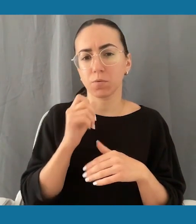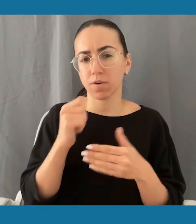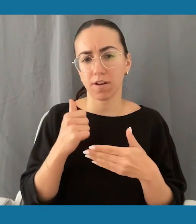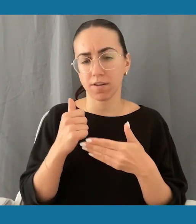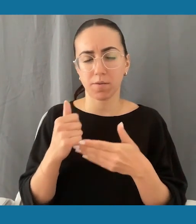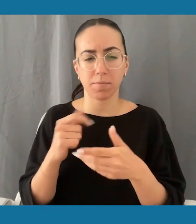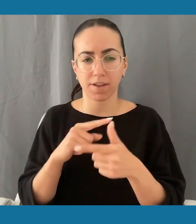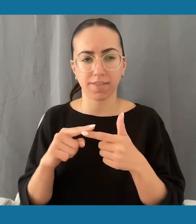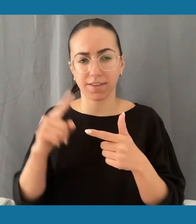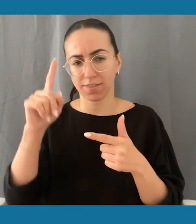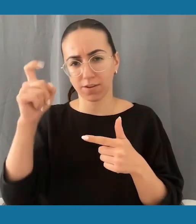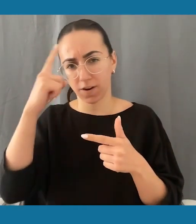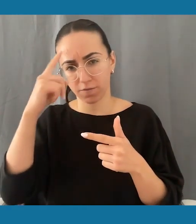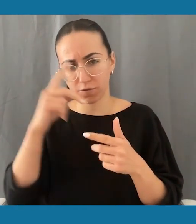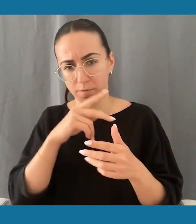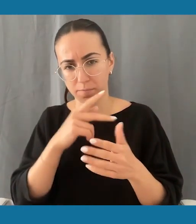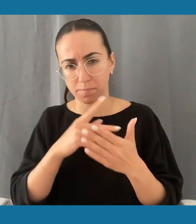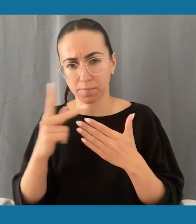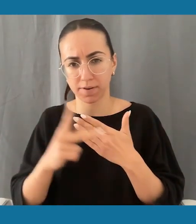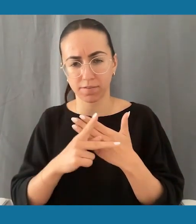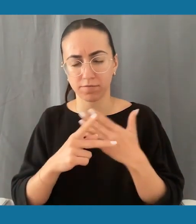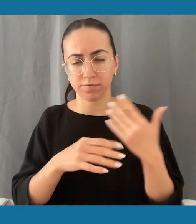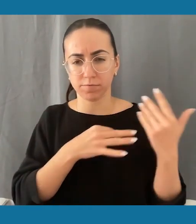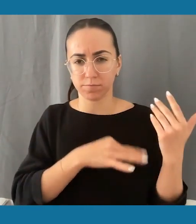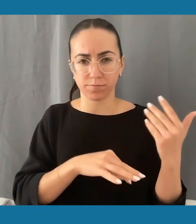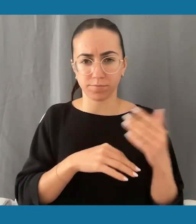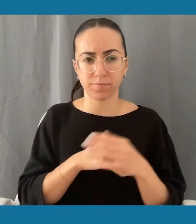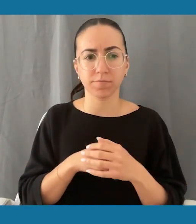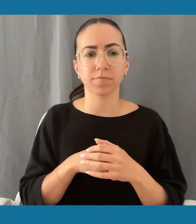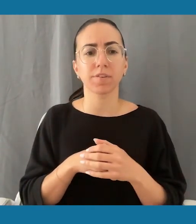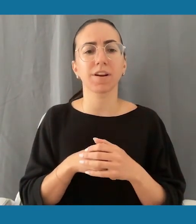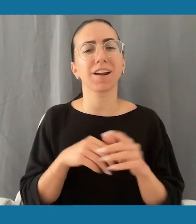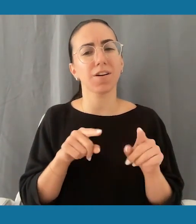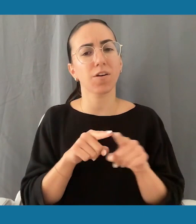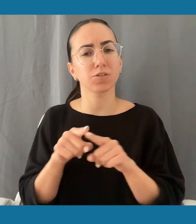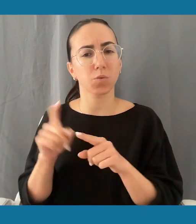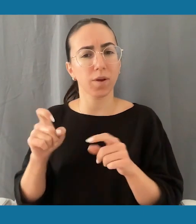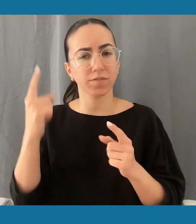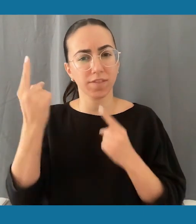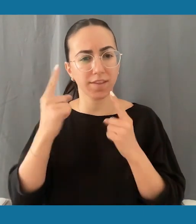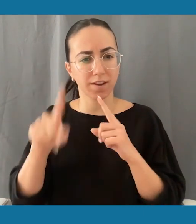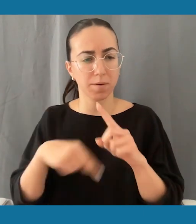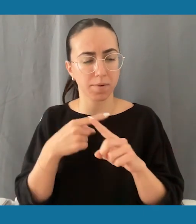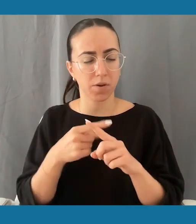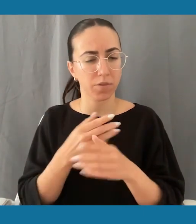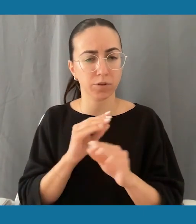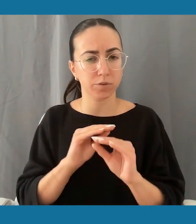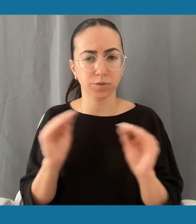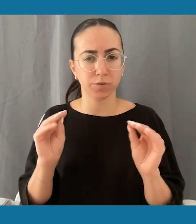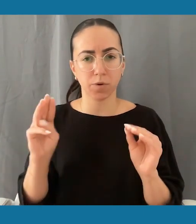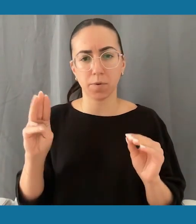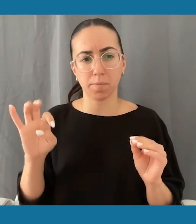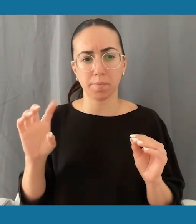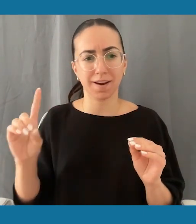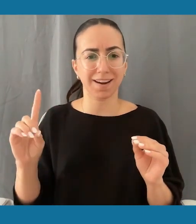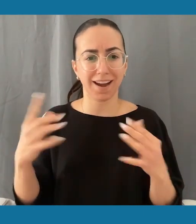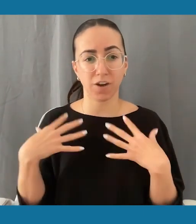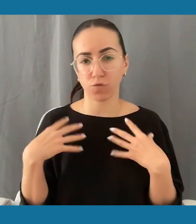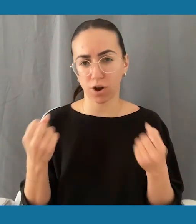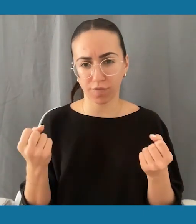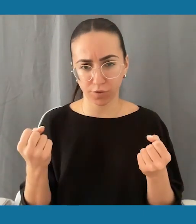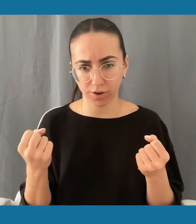rules and the government benefit program rules. And we should also bear in mind that there is no Medicaid